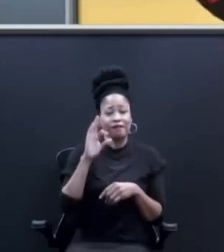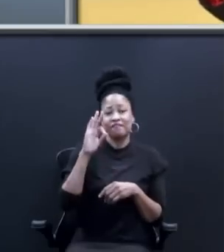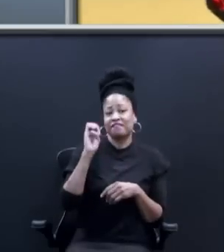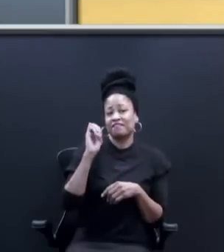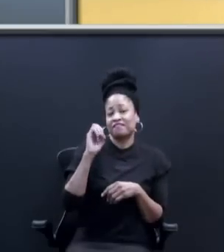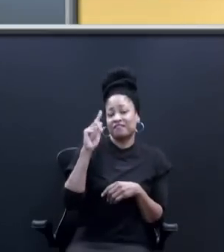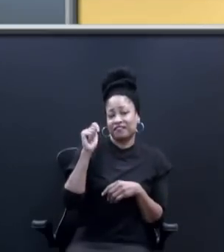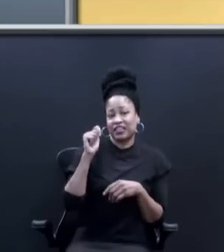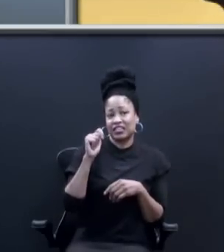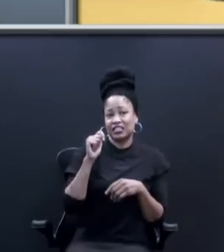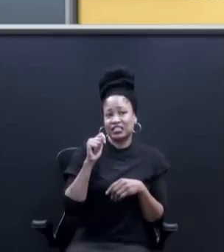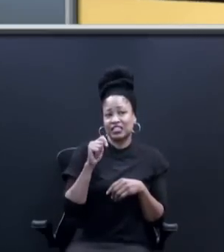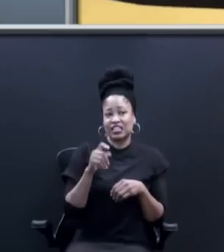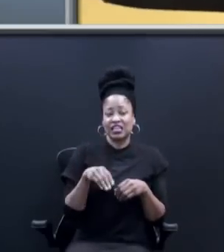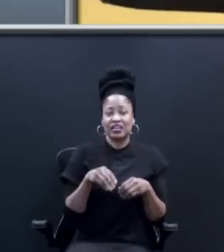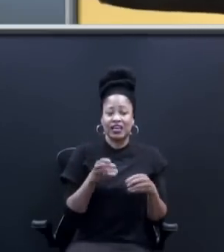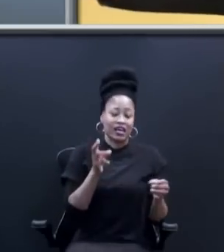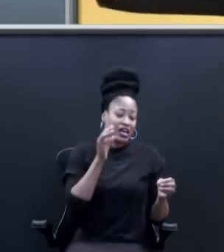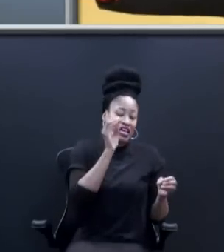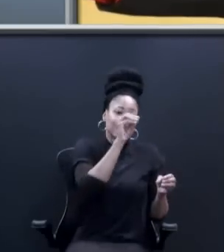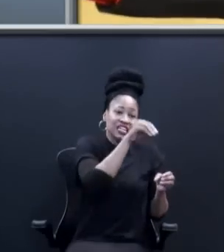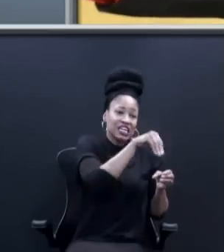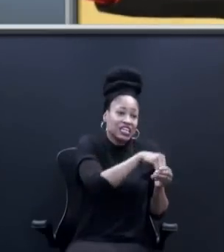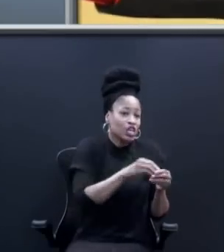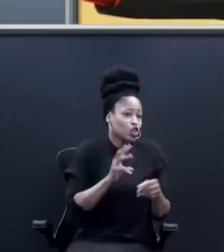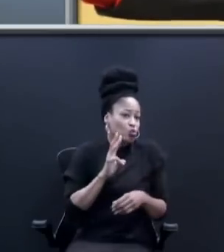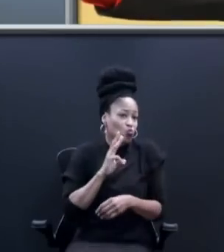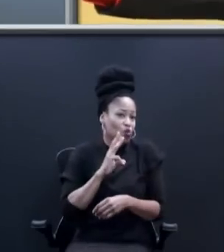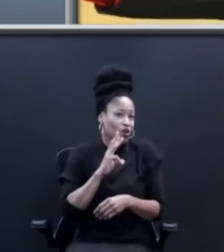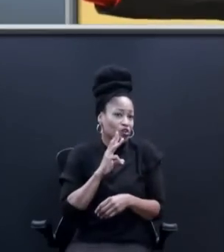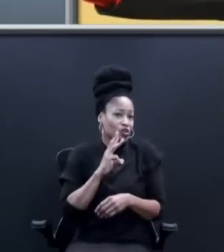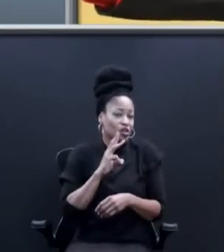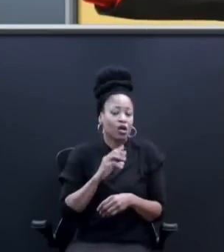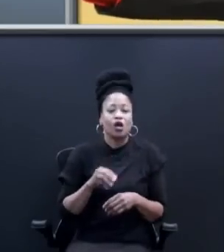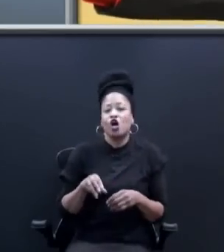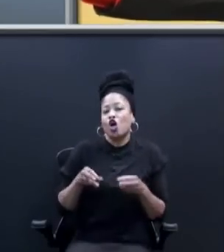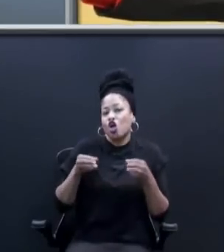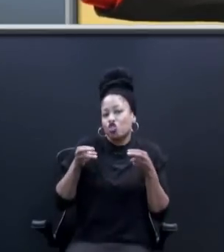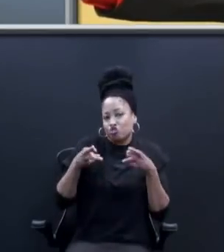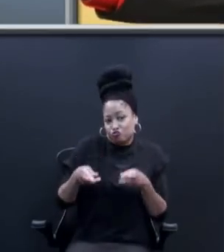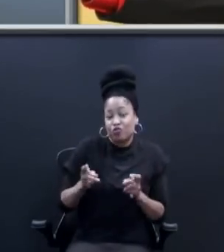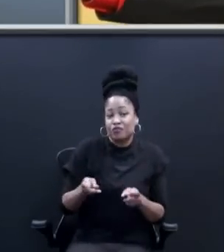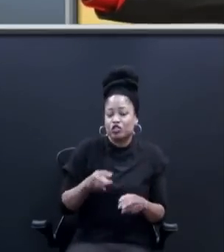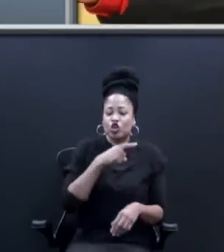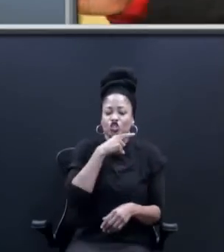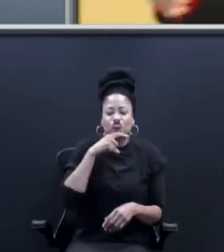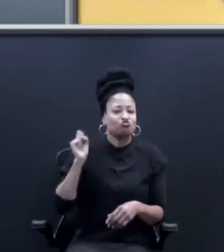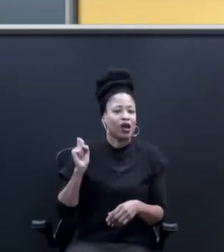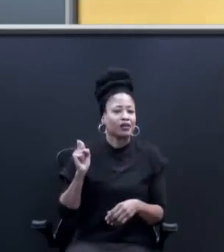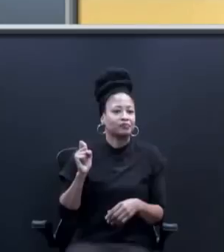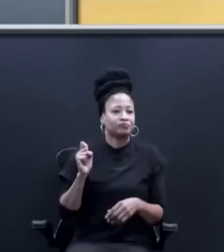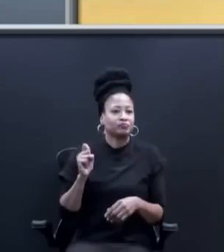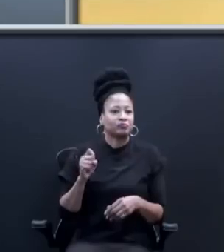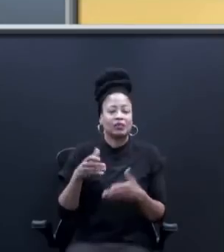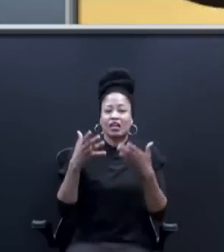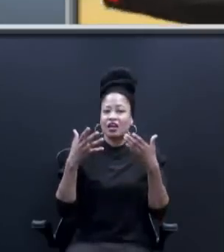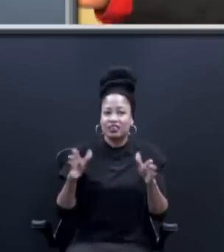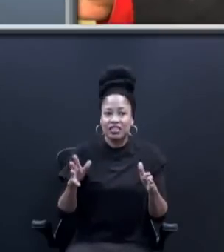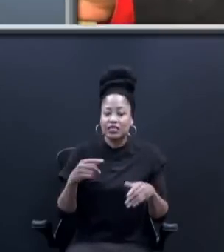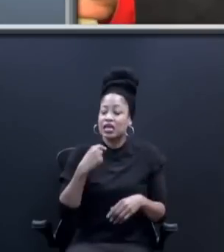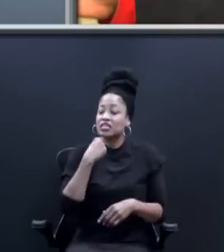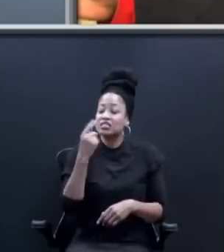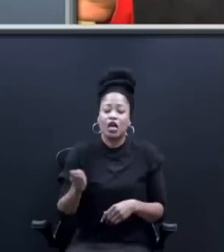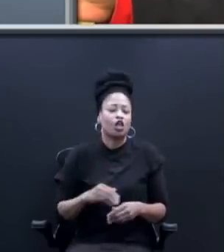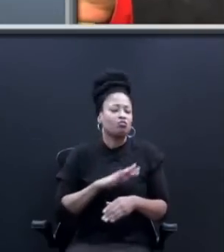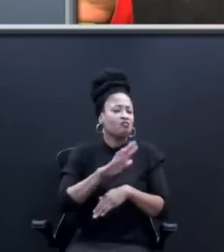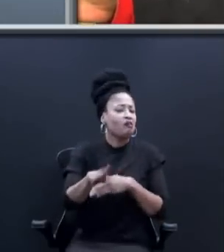up. Mm-hmm. And I want you to go and I want you to stand in the middle of the River Jordan on dry ground until all the people pass